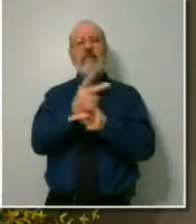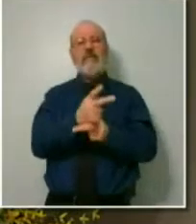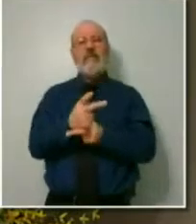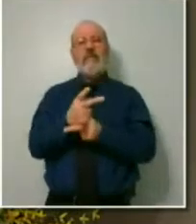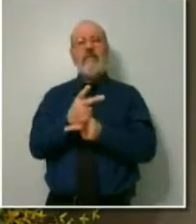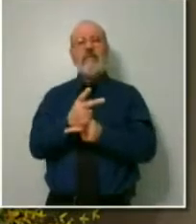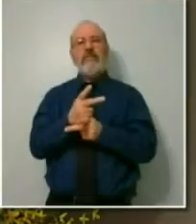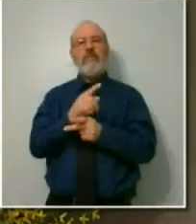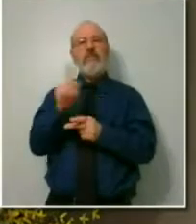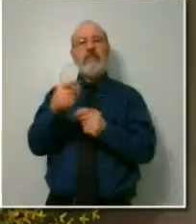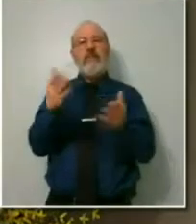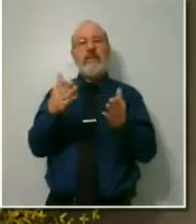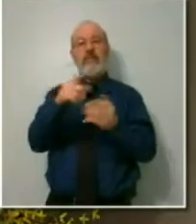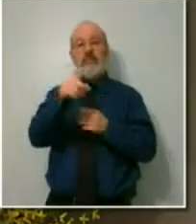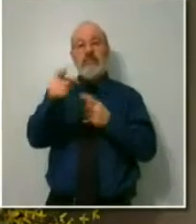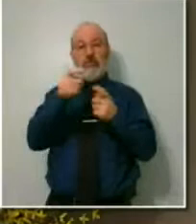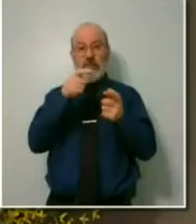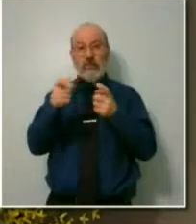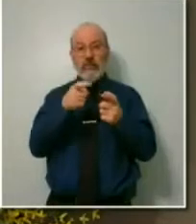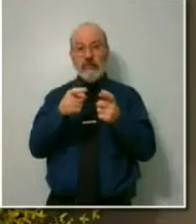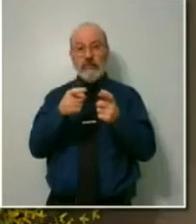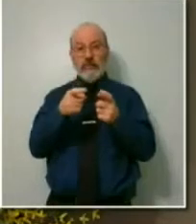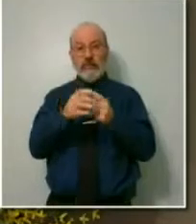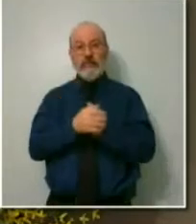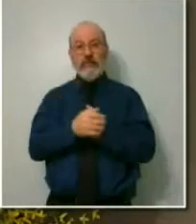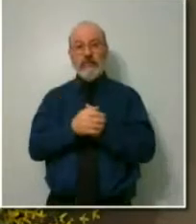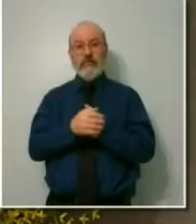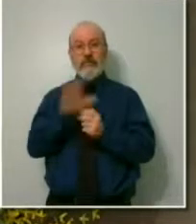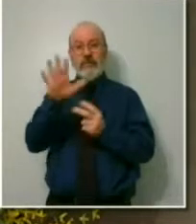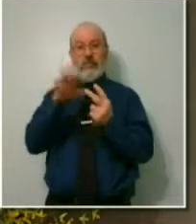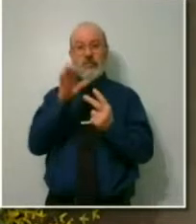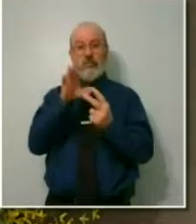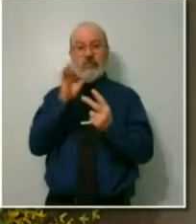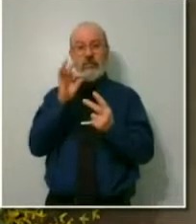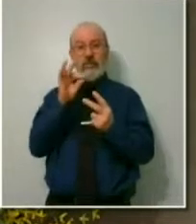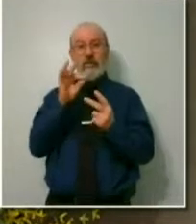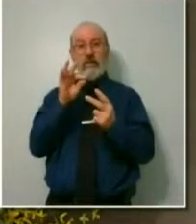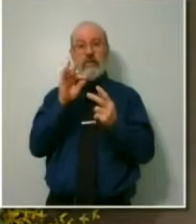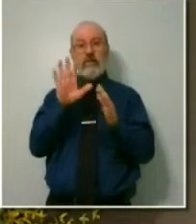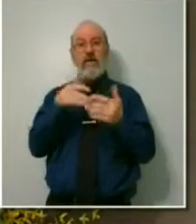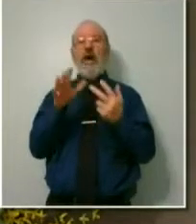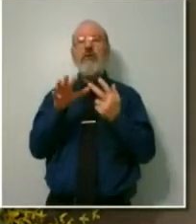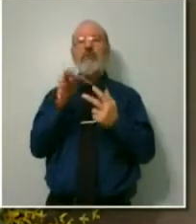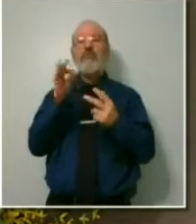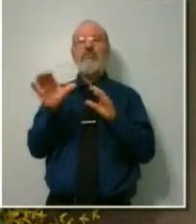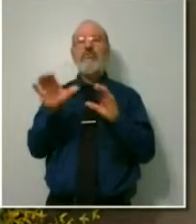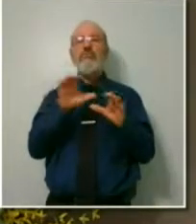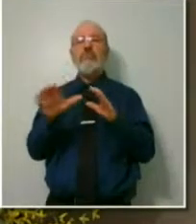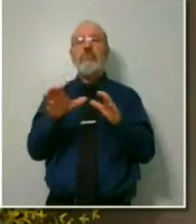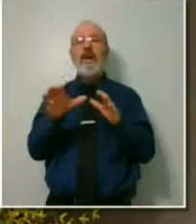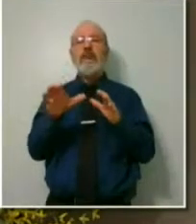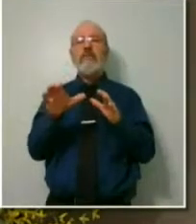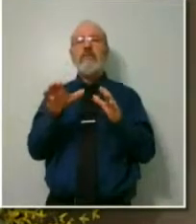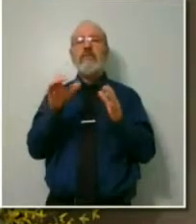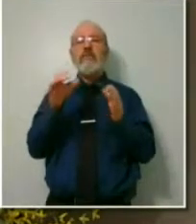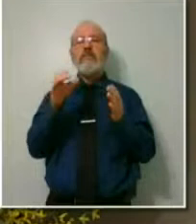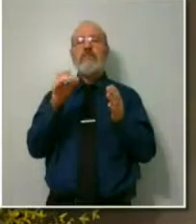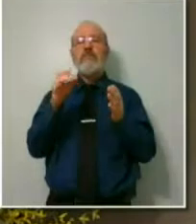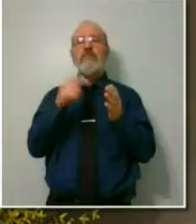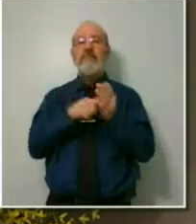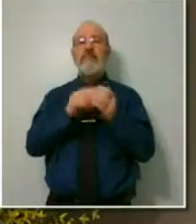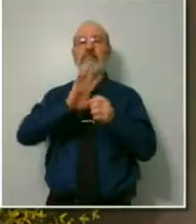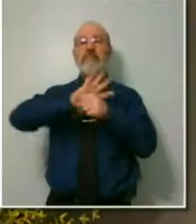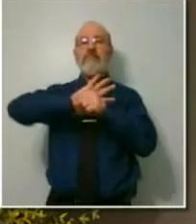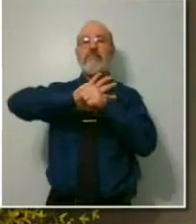thing you can control is your choice. How are you going to choose to react to this crisis? How are you going to choose to react